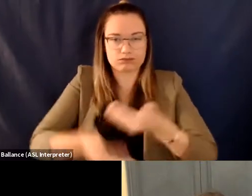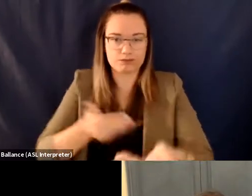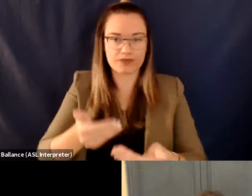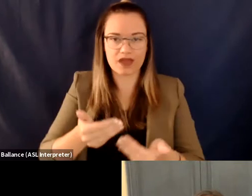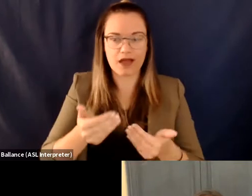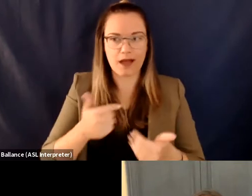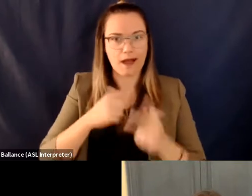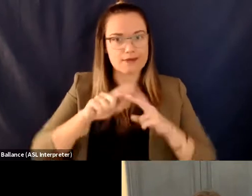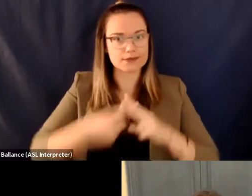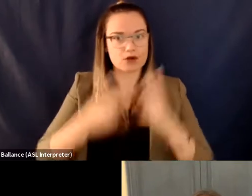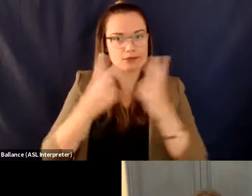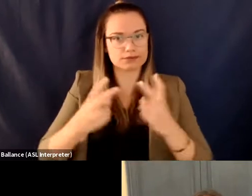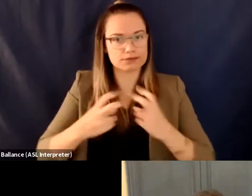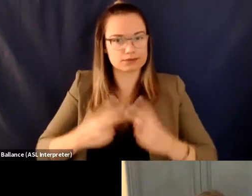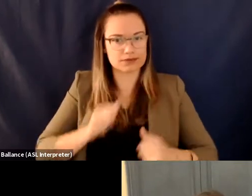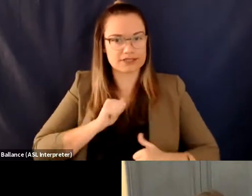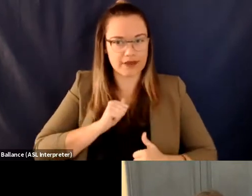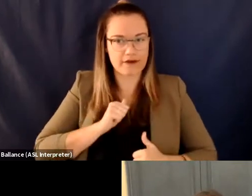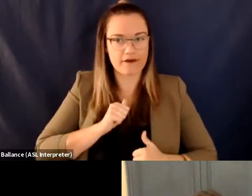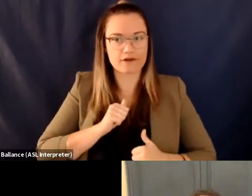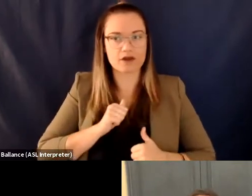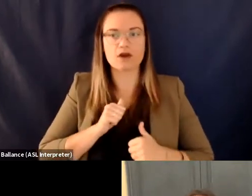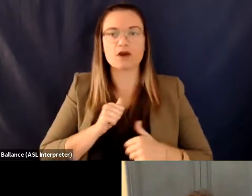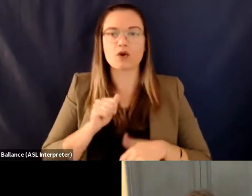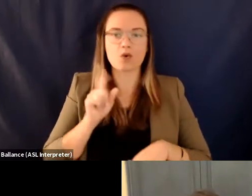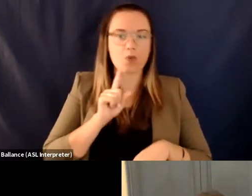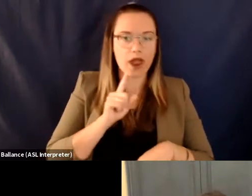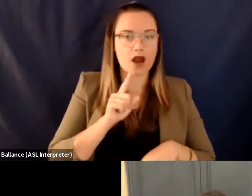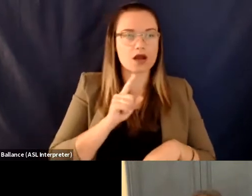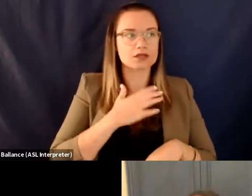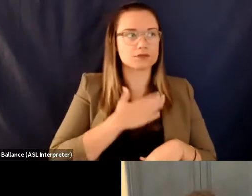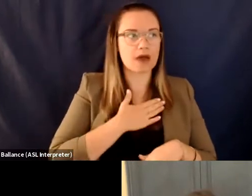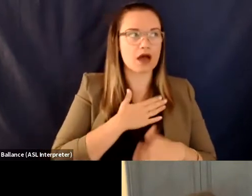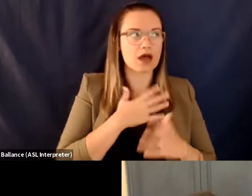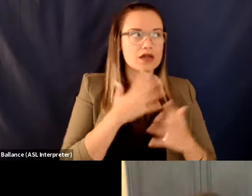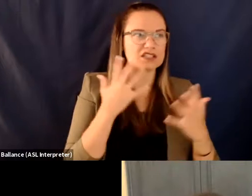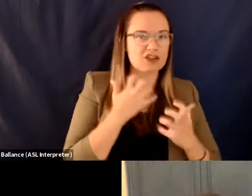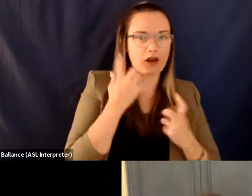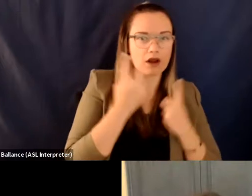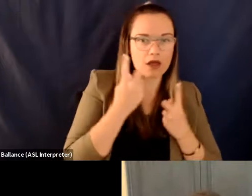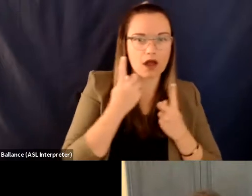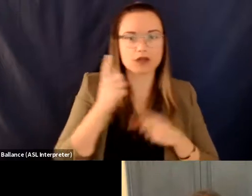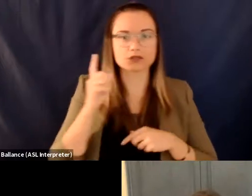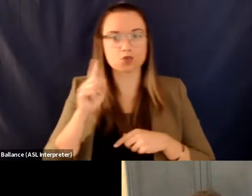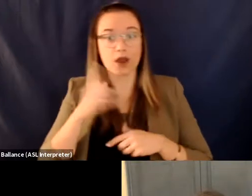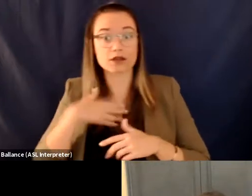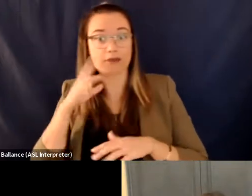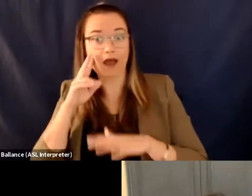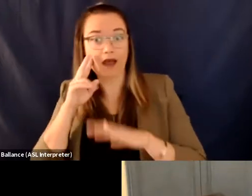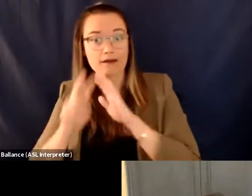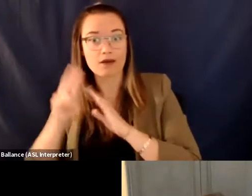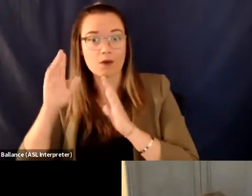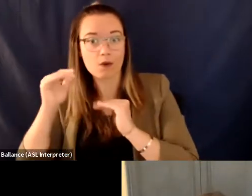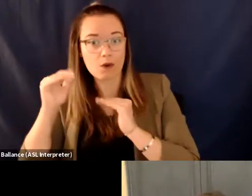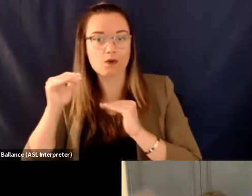myself, of where is my cynicism and where is my hope? And which one... You know, it changes hourly. Obviously, we're taking in a lot